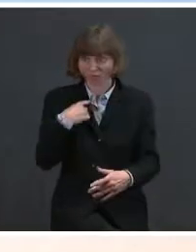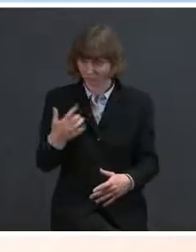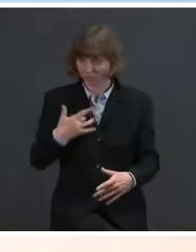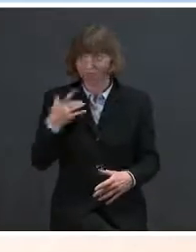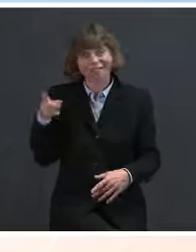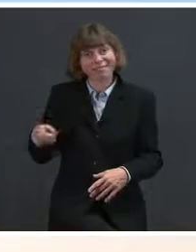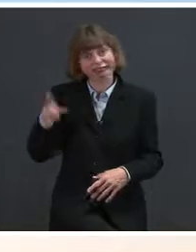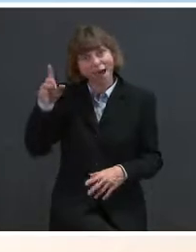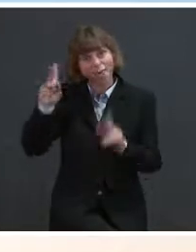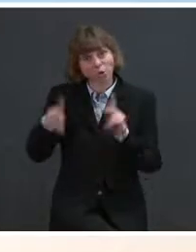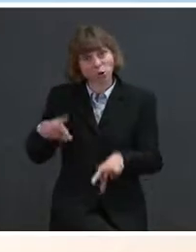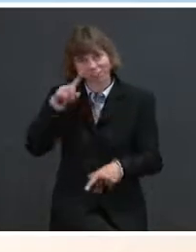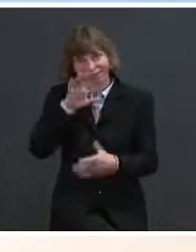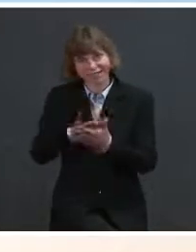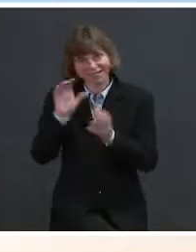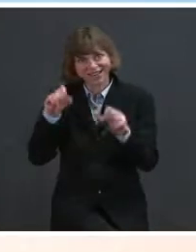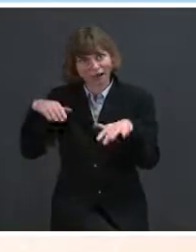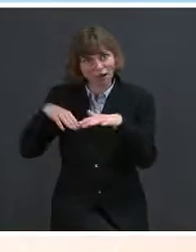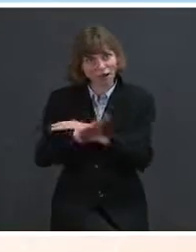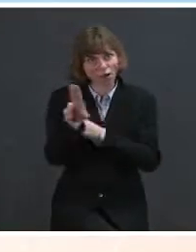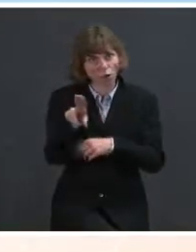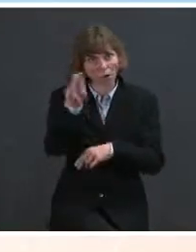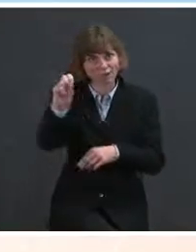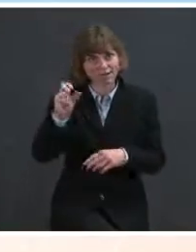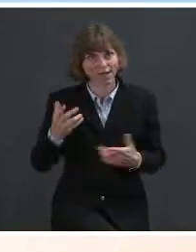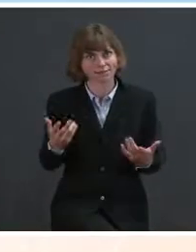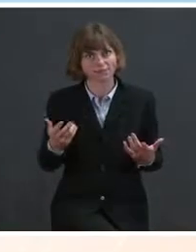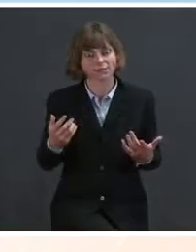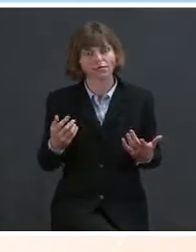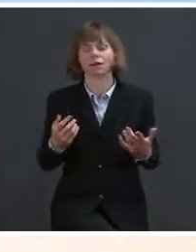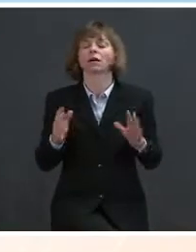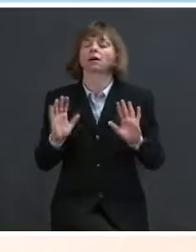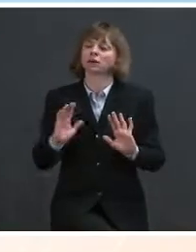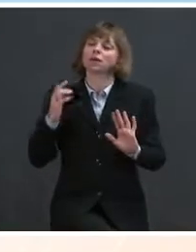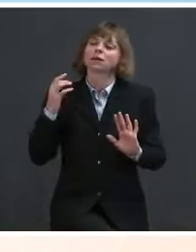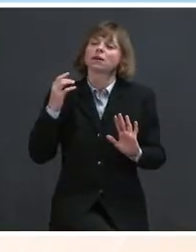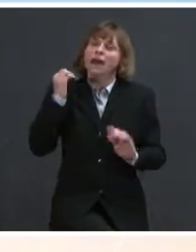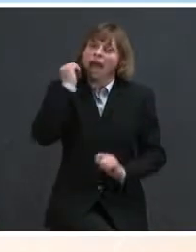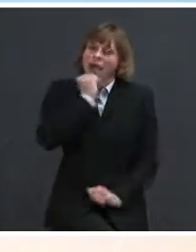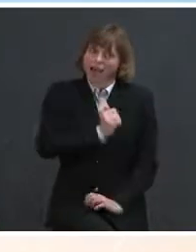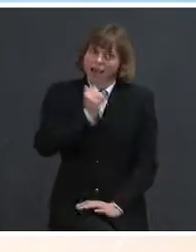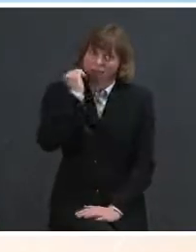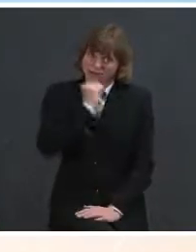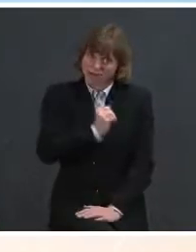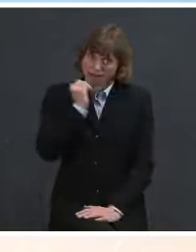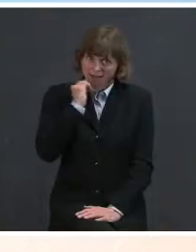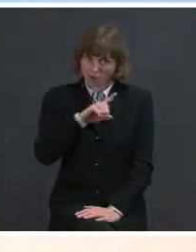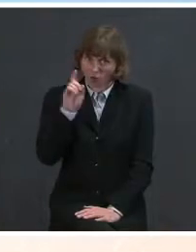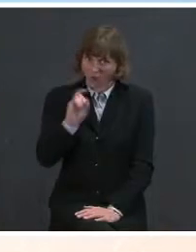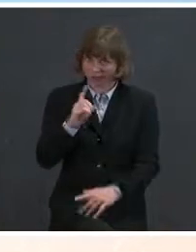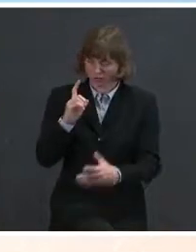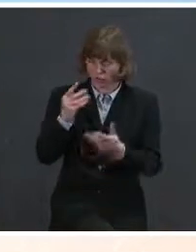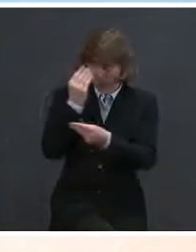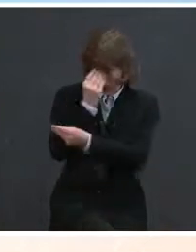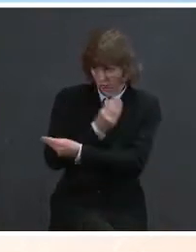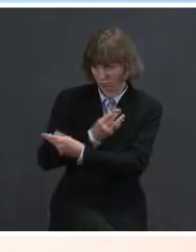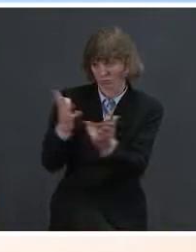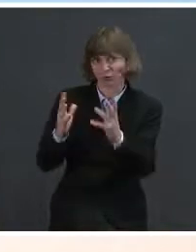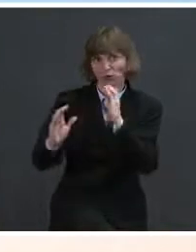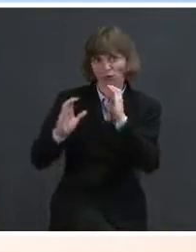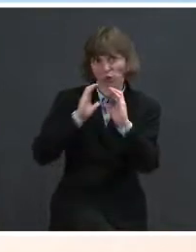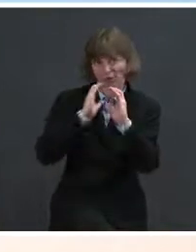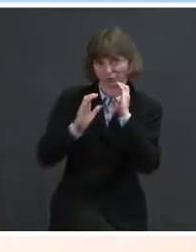basis. So this is day by day something that we need to be able to communicate from a range of